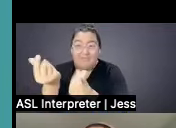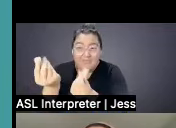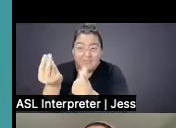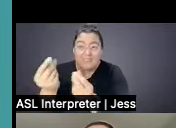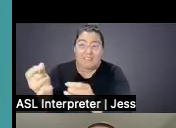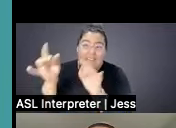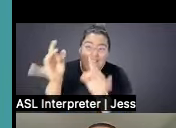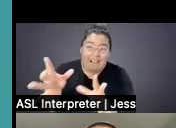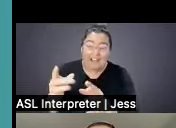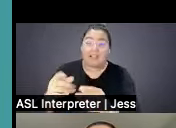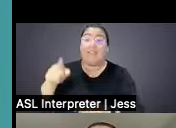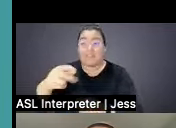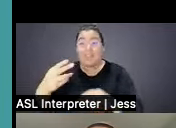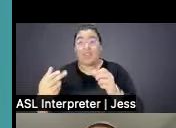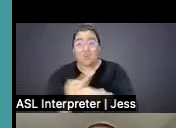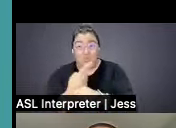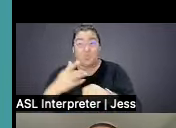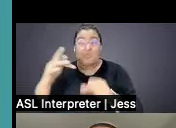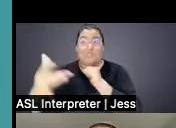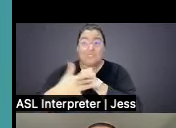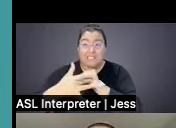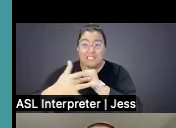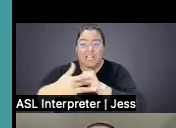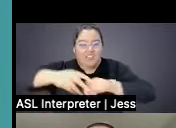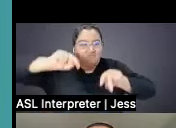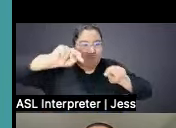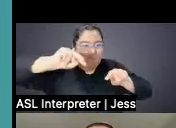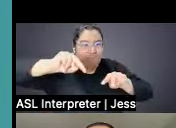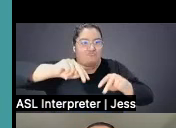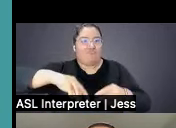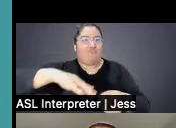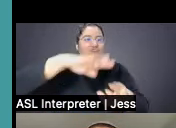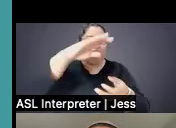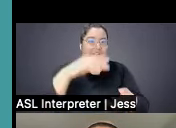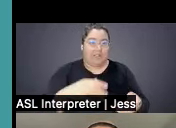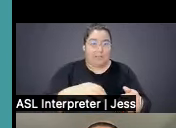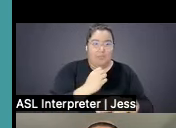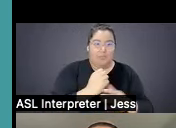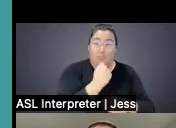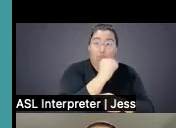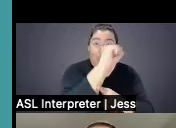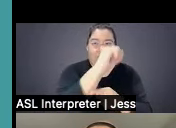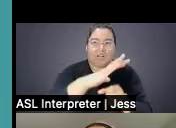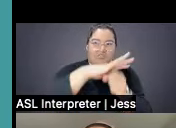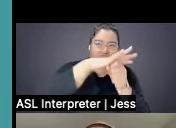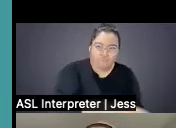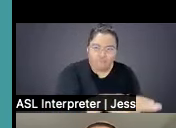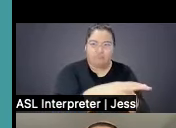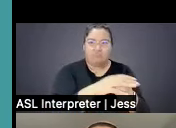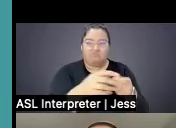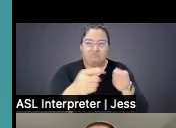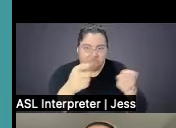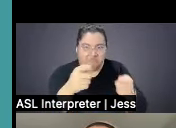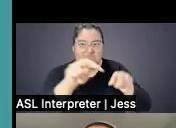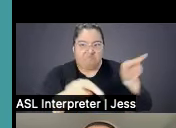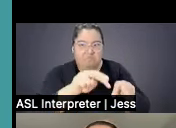surveil and harm and capture our social justice movements. On the next slide, you'll see screenshots from